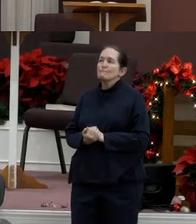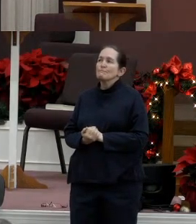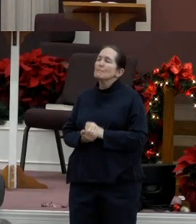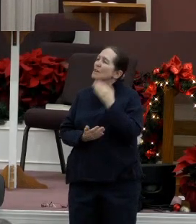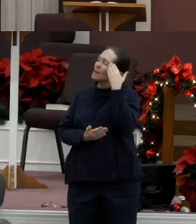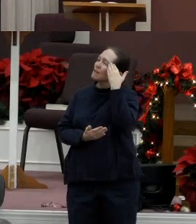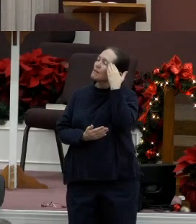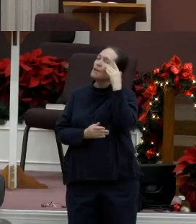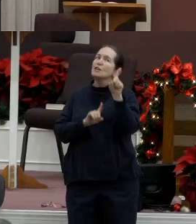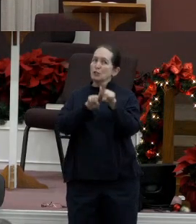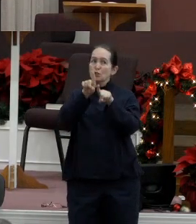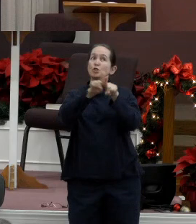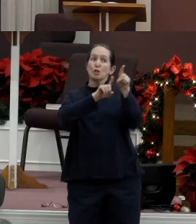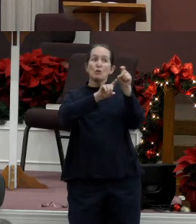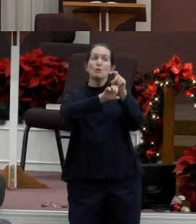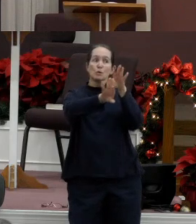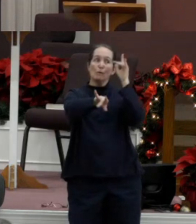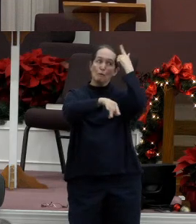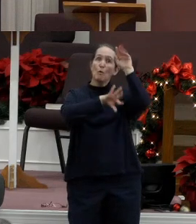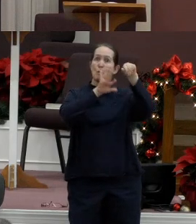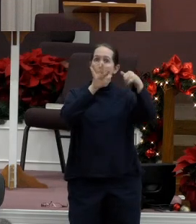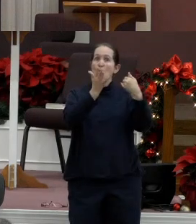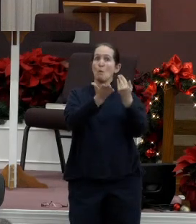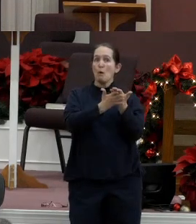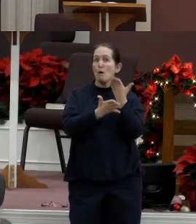the star shone for all to see.